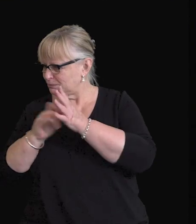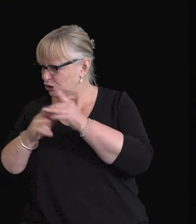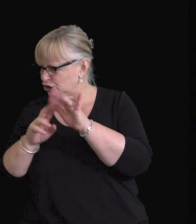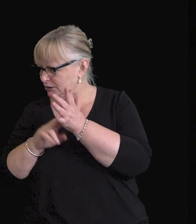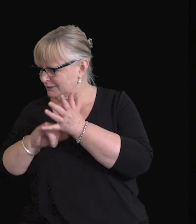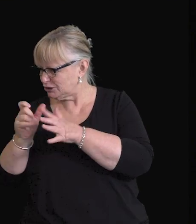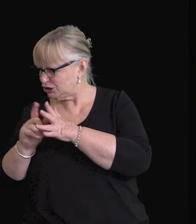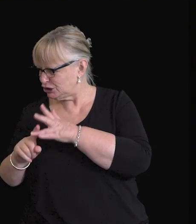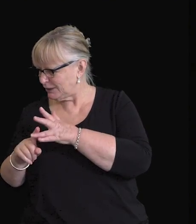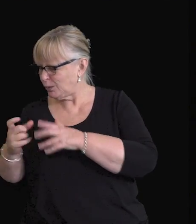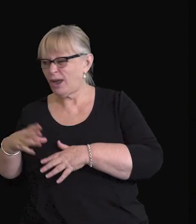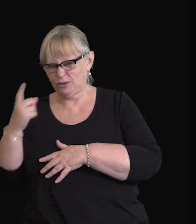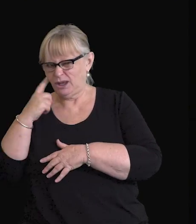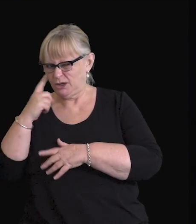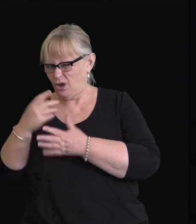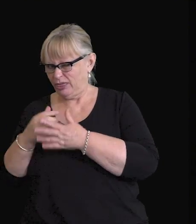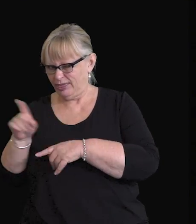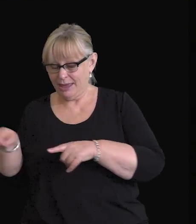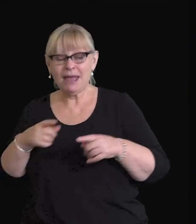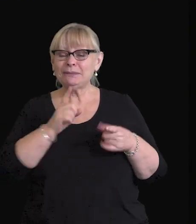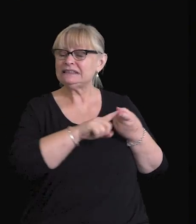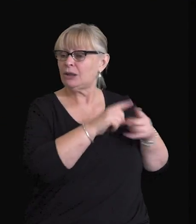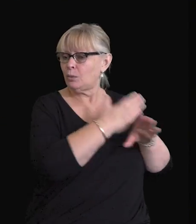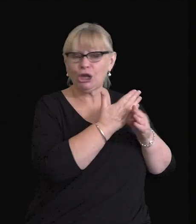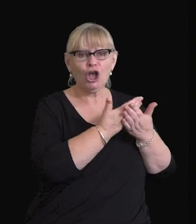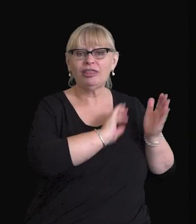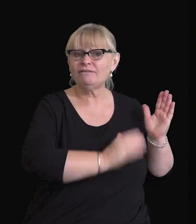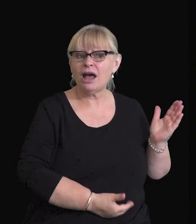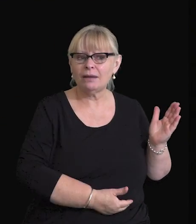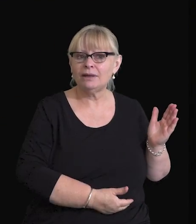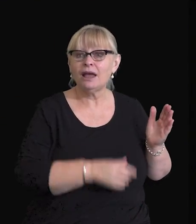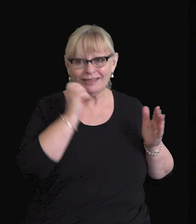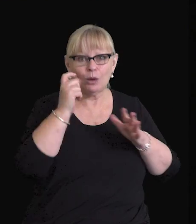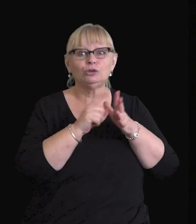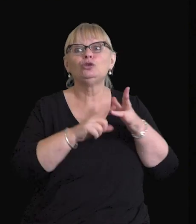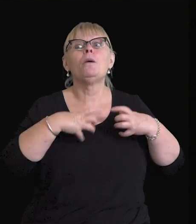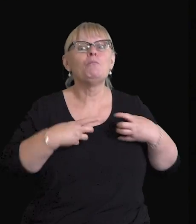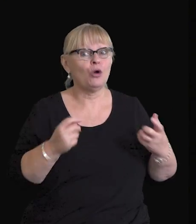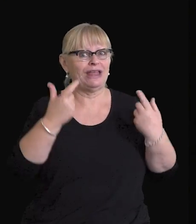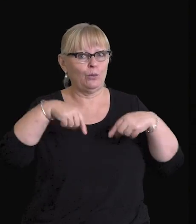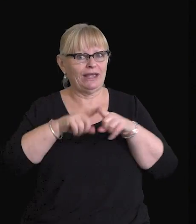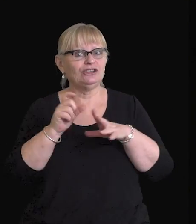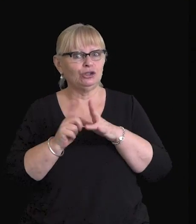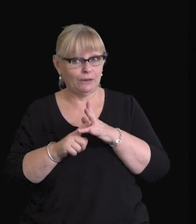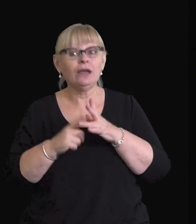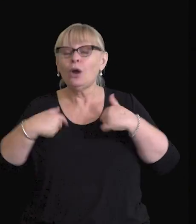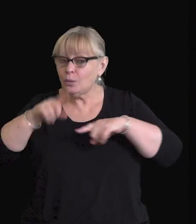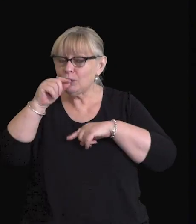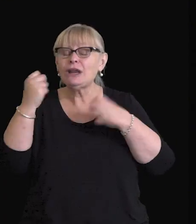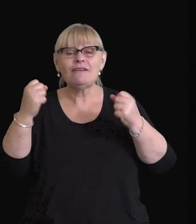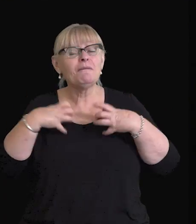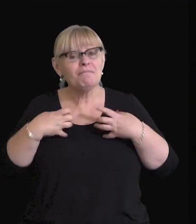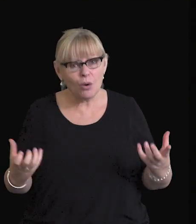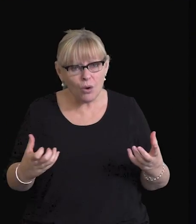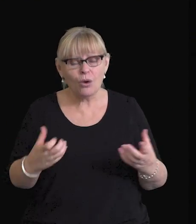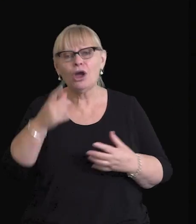to. Got to keep an eye on them. In other words, they'd be doing more than we're doing. More than we're doing. And we can have so much more. We